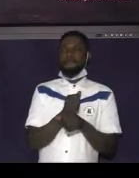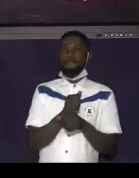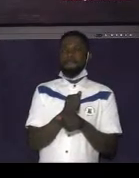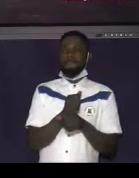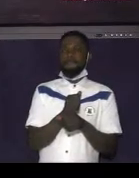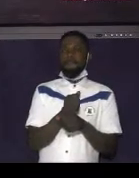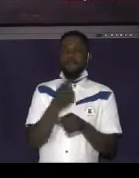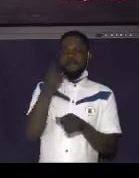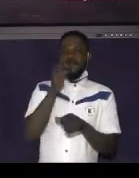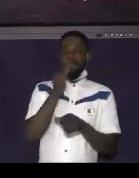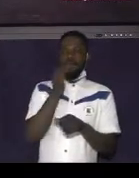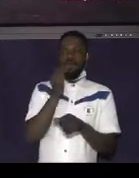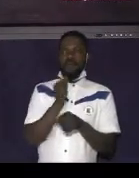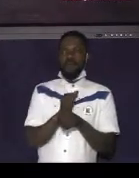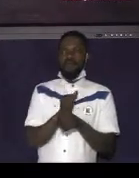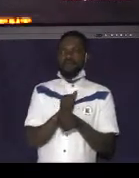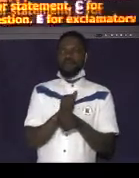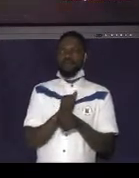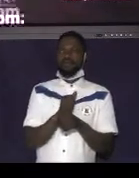For your homework,